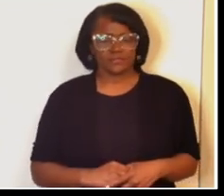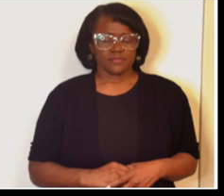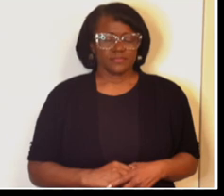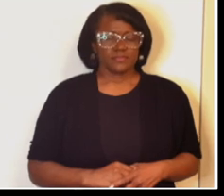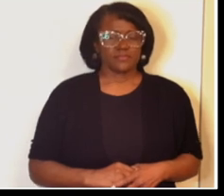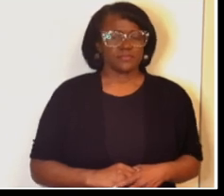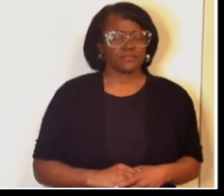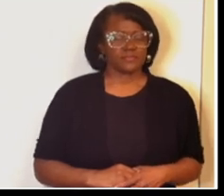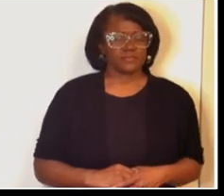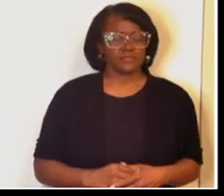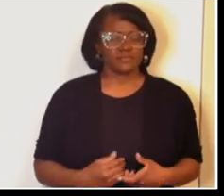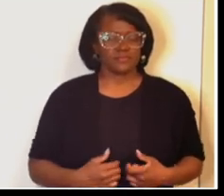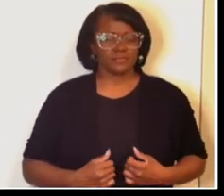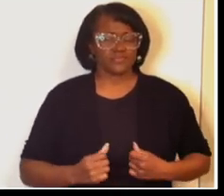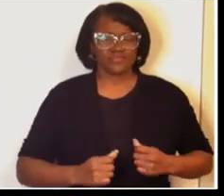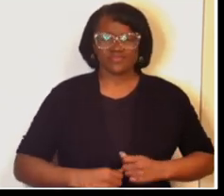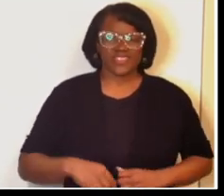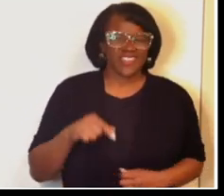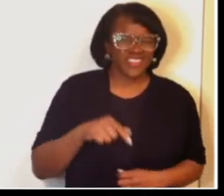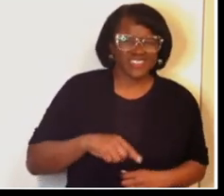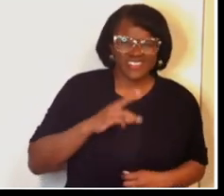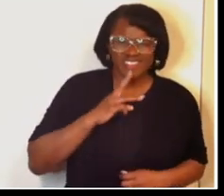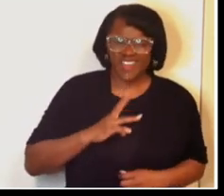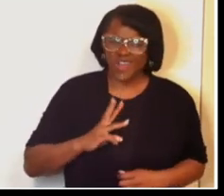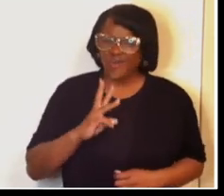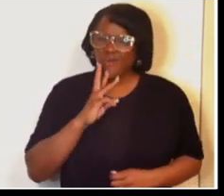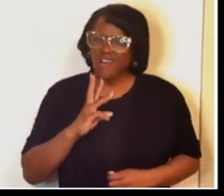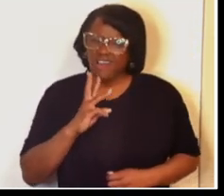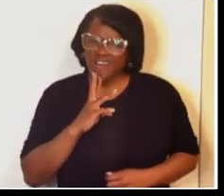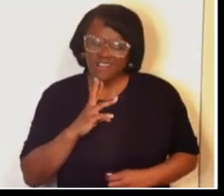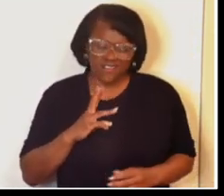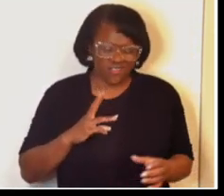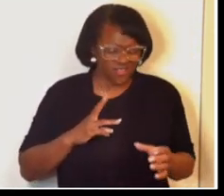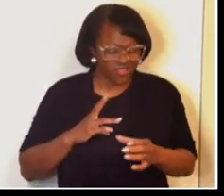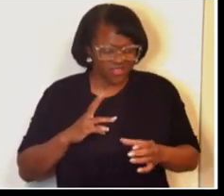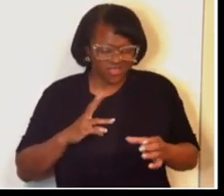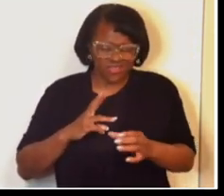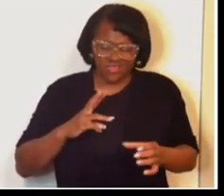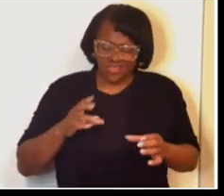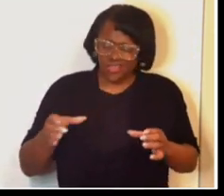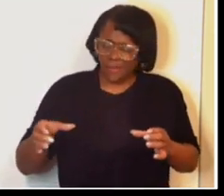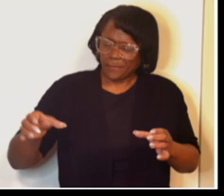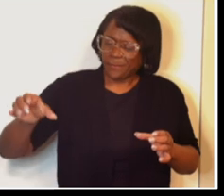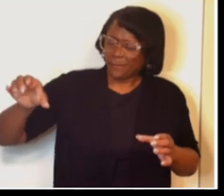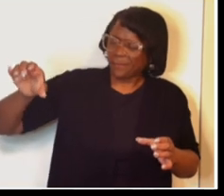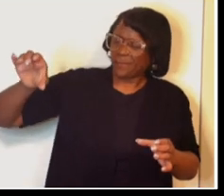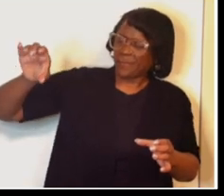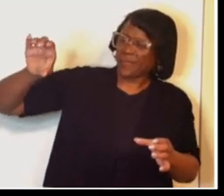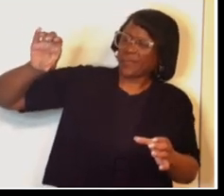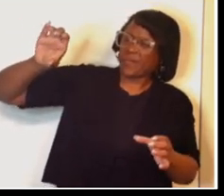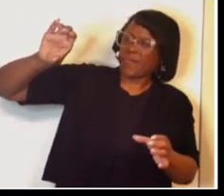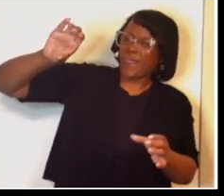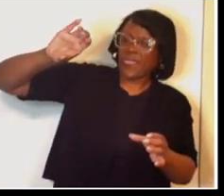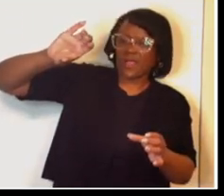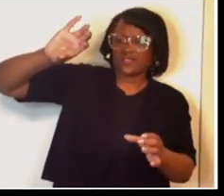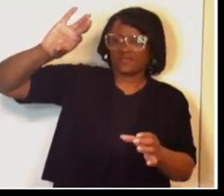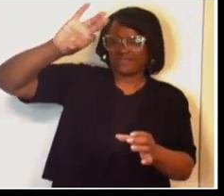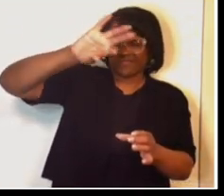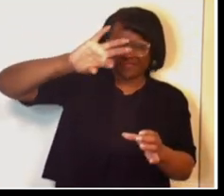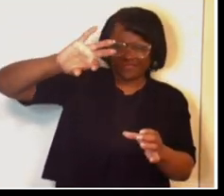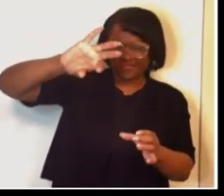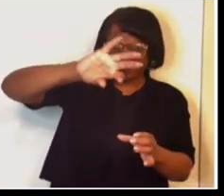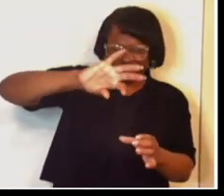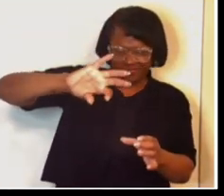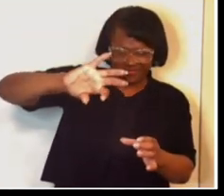This is not water running here. These thick, rebellious streams that hurtle flesh and bone past fear down alleyways